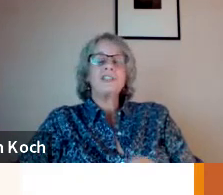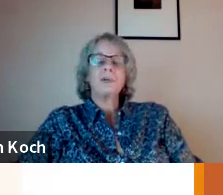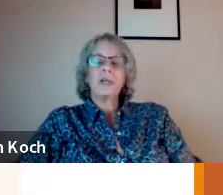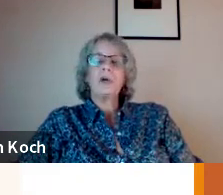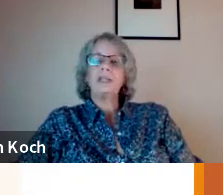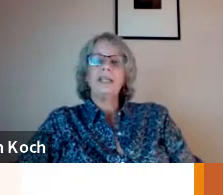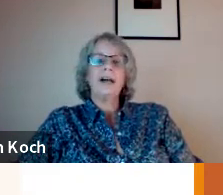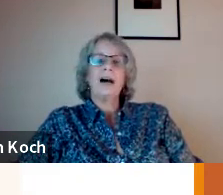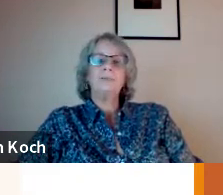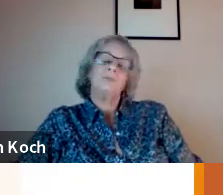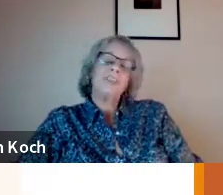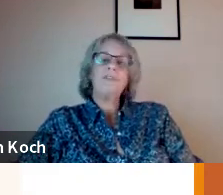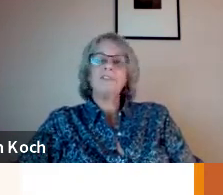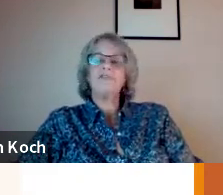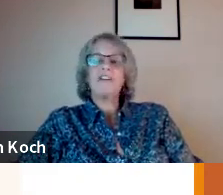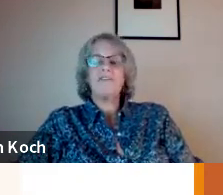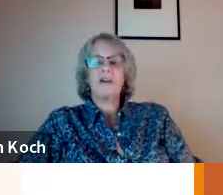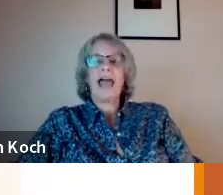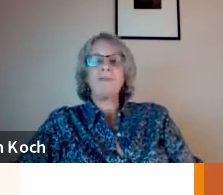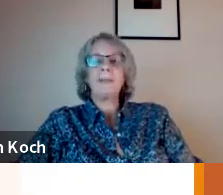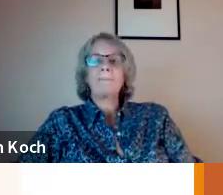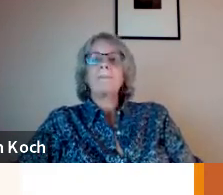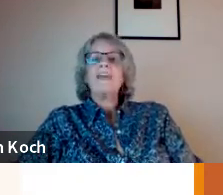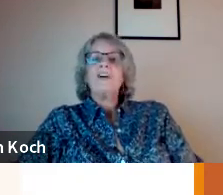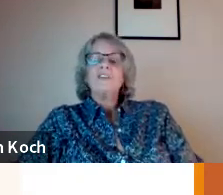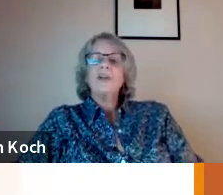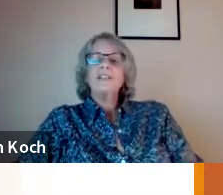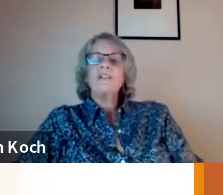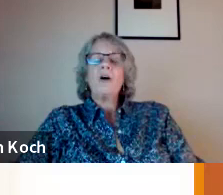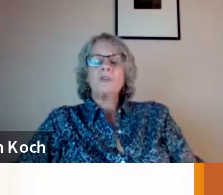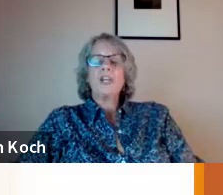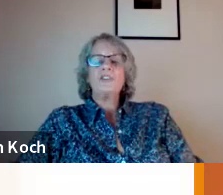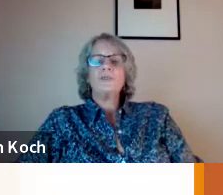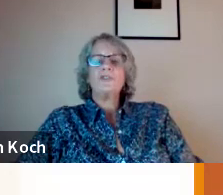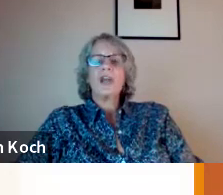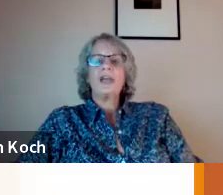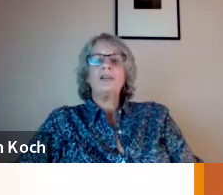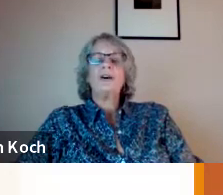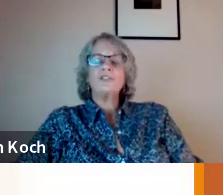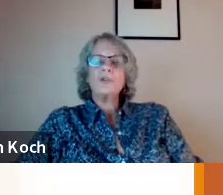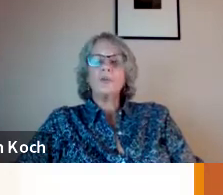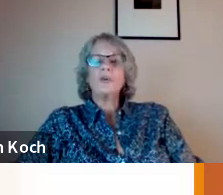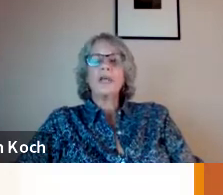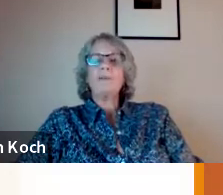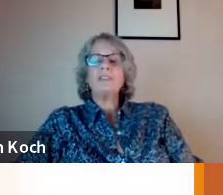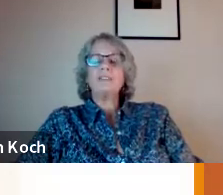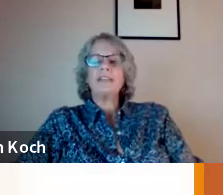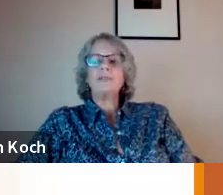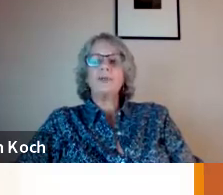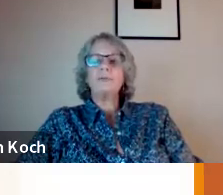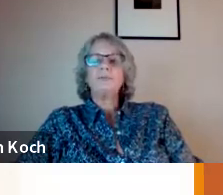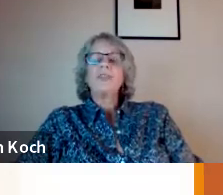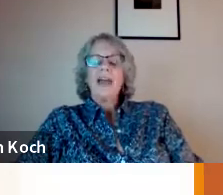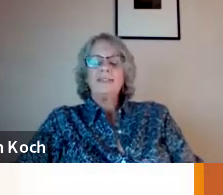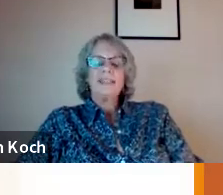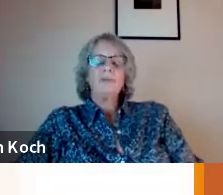this technology pretty quickly. David was very, very happy. During this conversation with Jay, a social worker came into